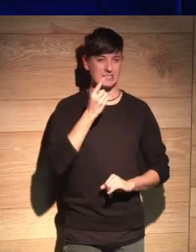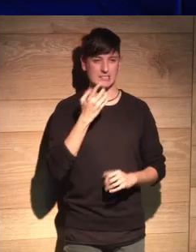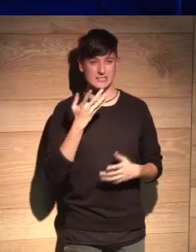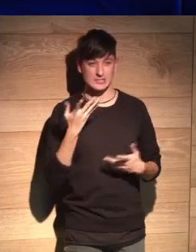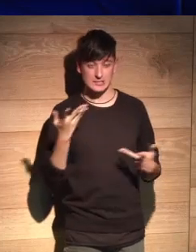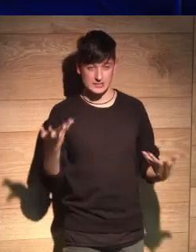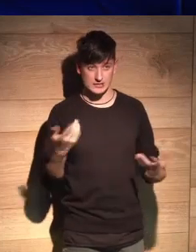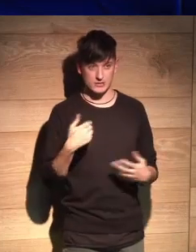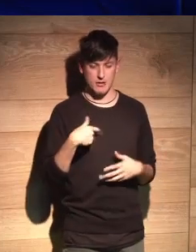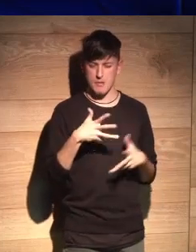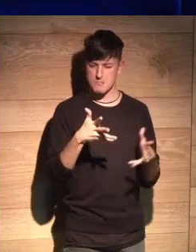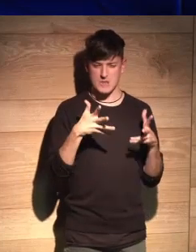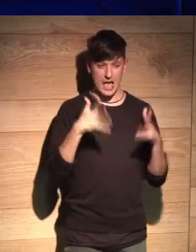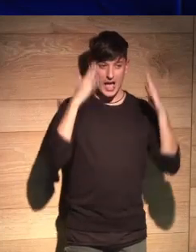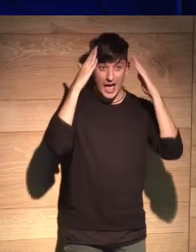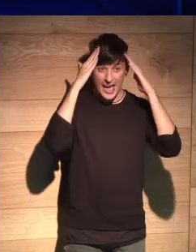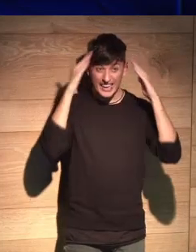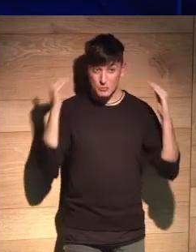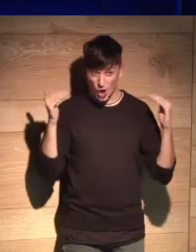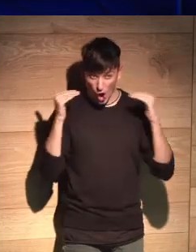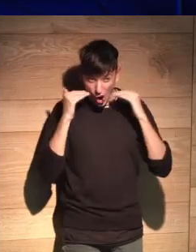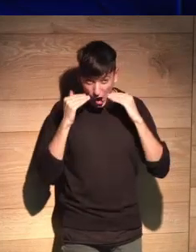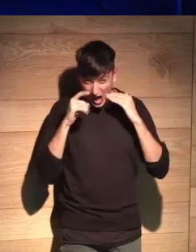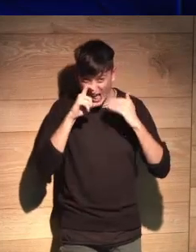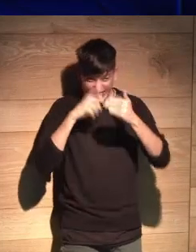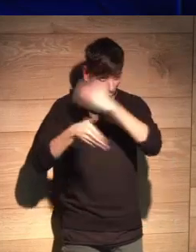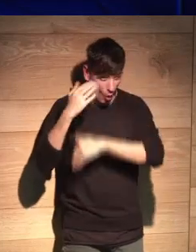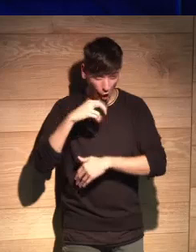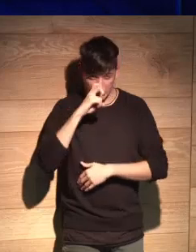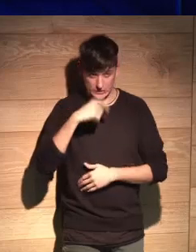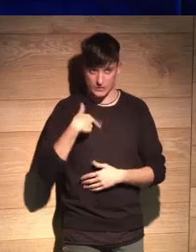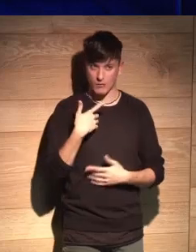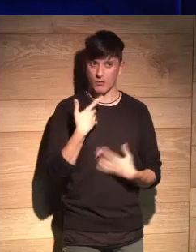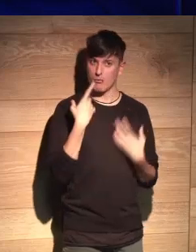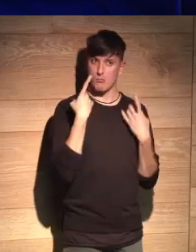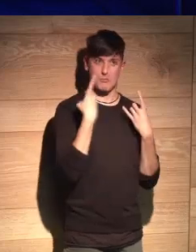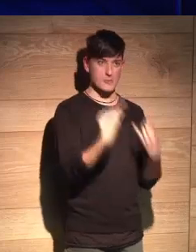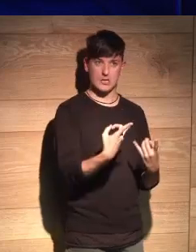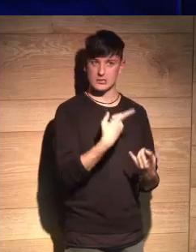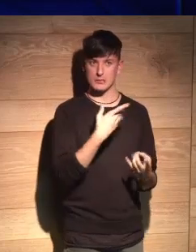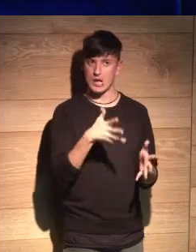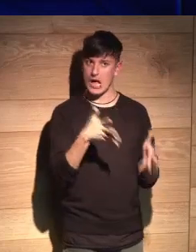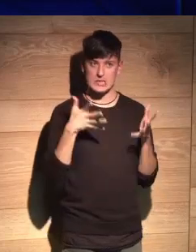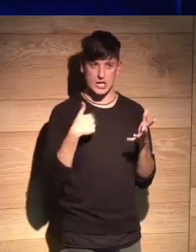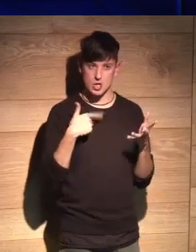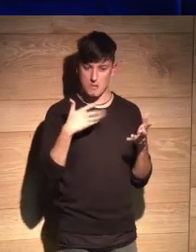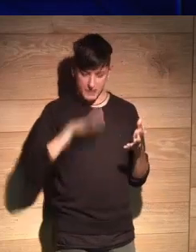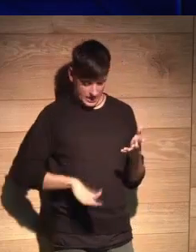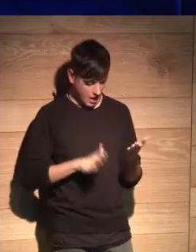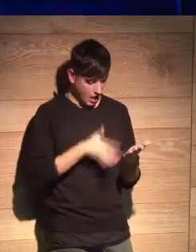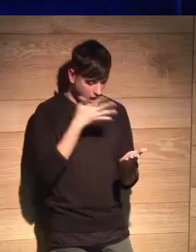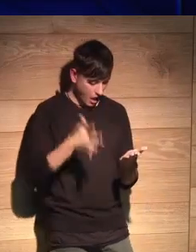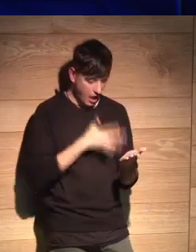funniest profession that I love ancient Egypt. I was fascinated. I was reading all the time about that